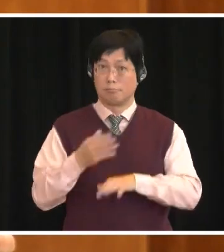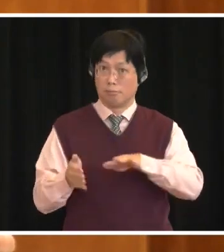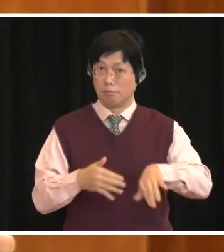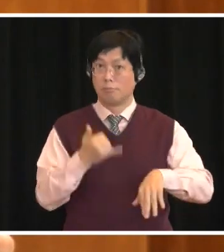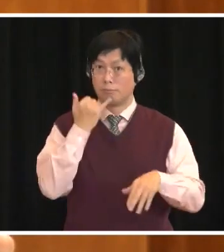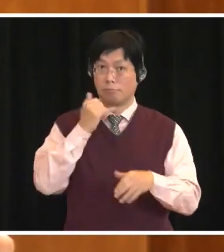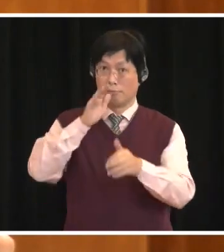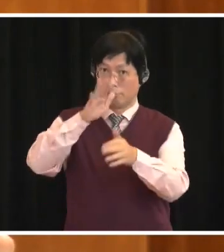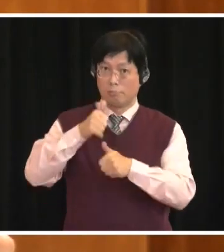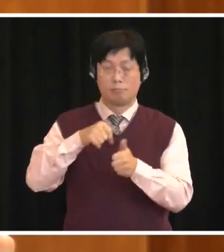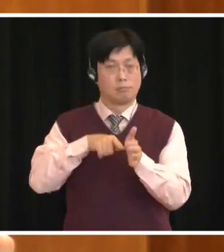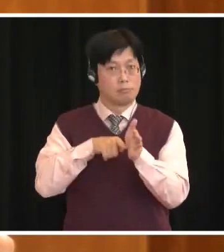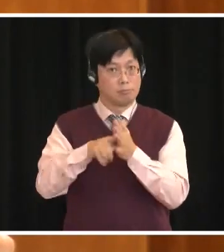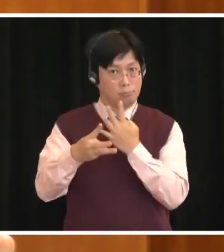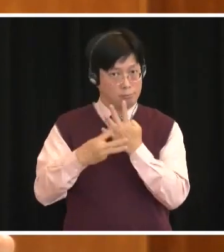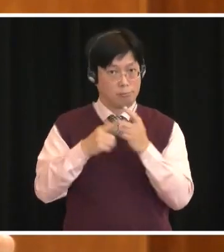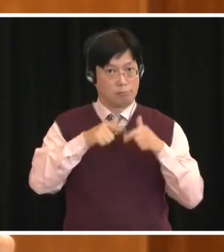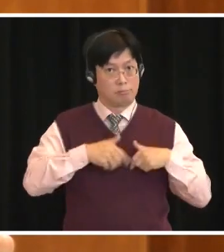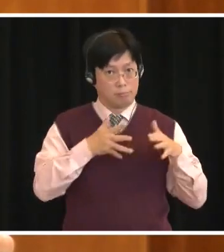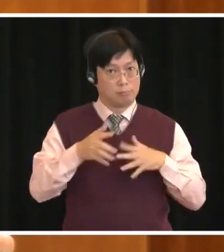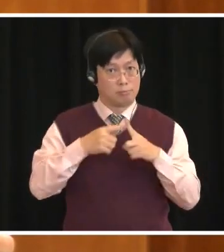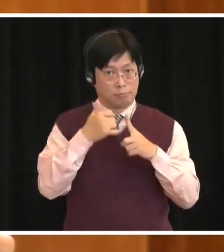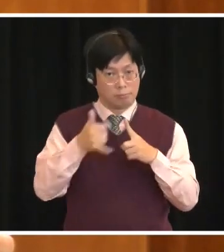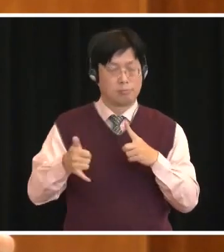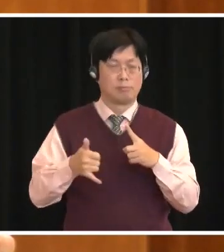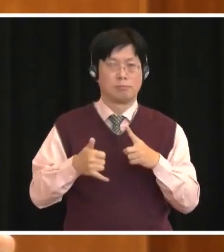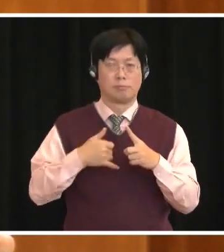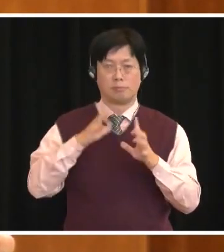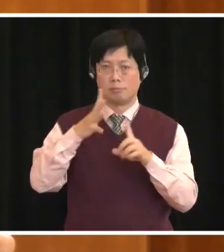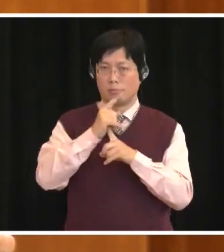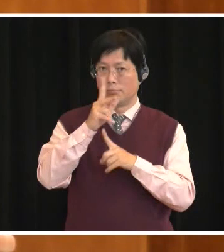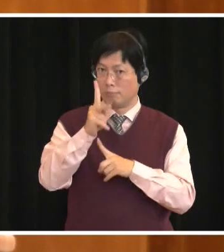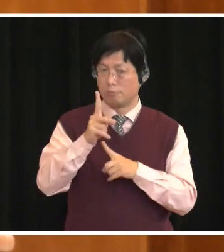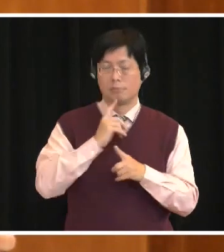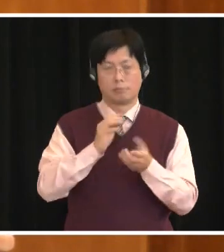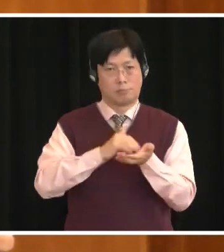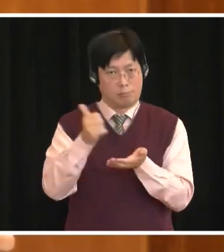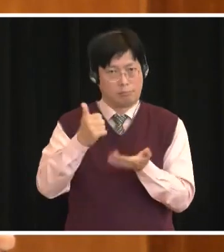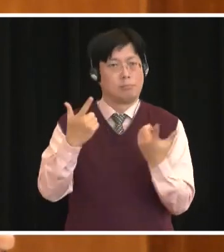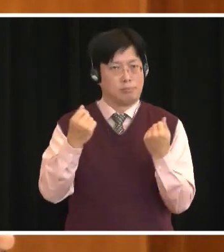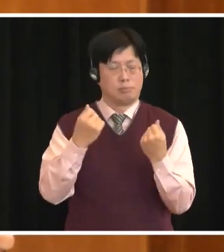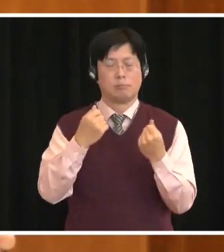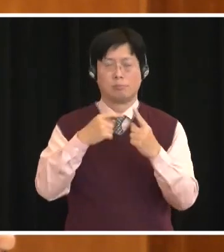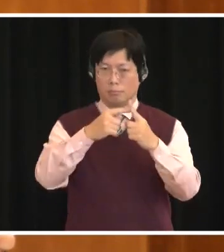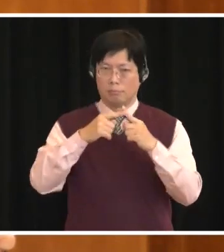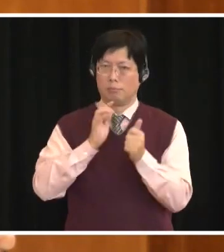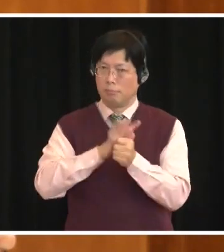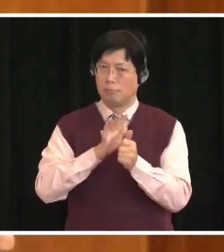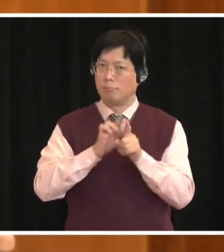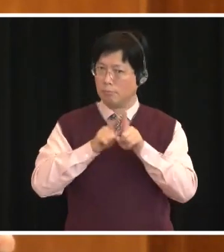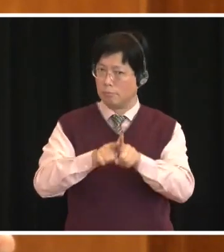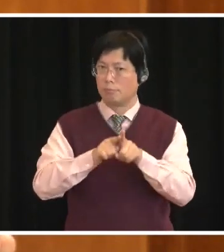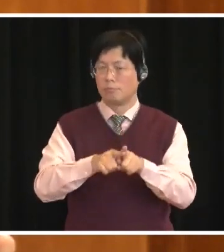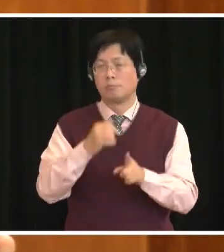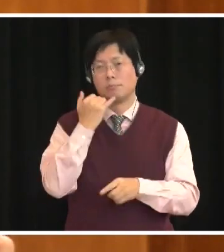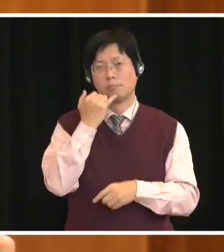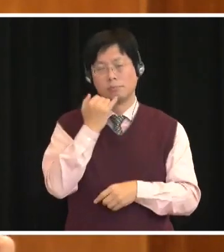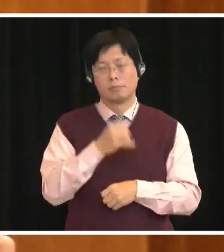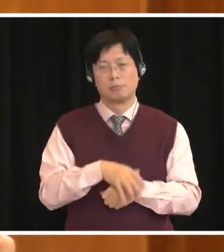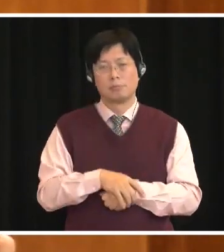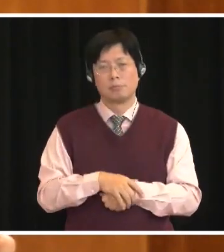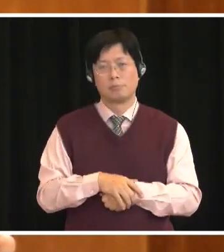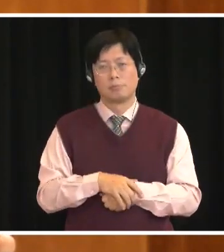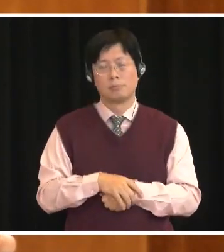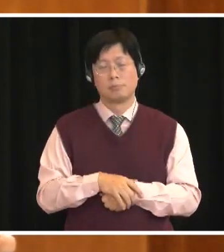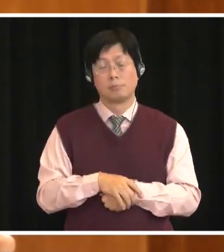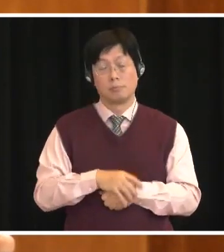lawyer or the judge what kind of questioning approach will be more appropriate, or psychiatrists can